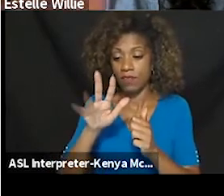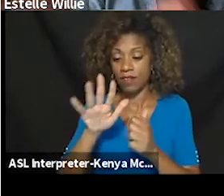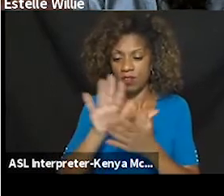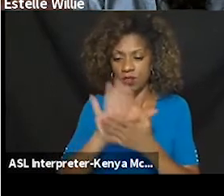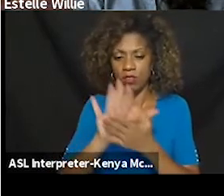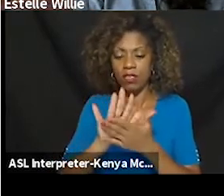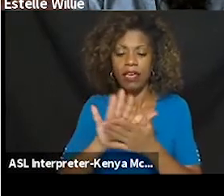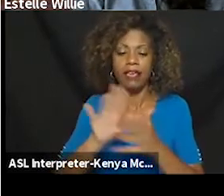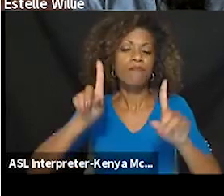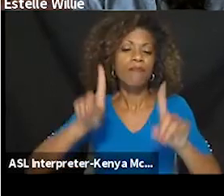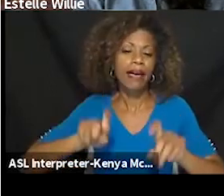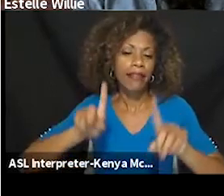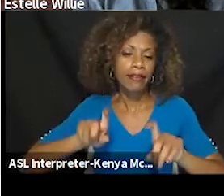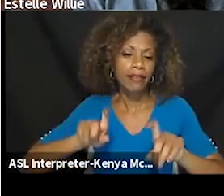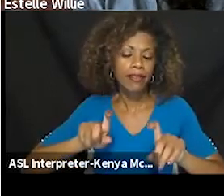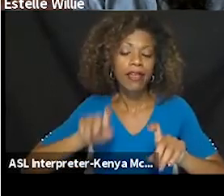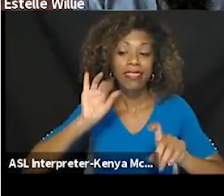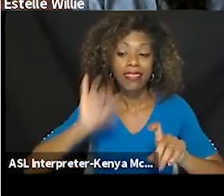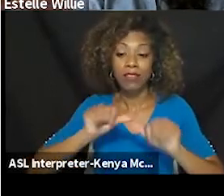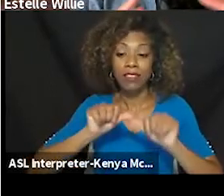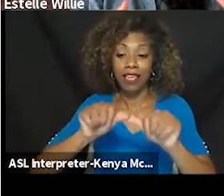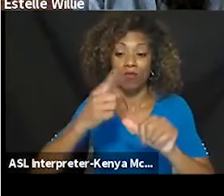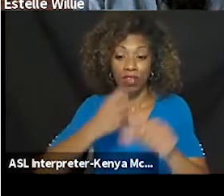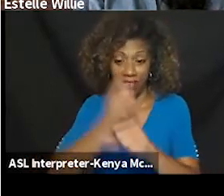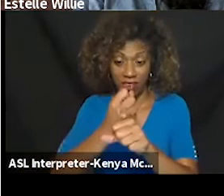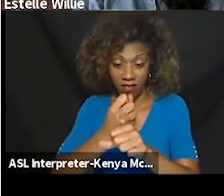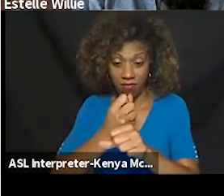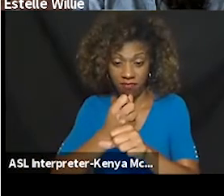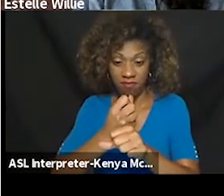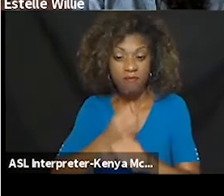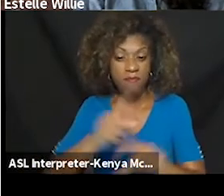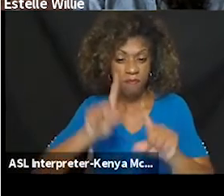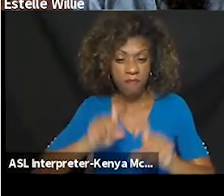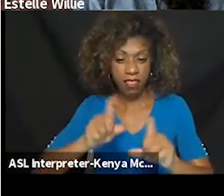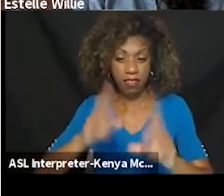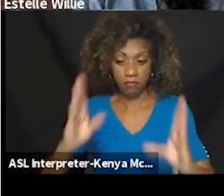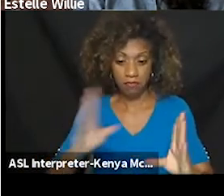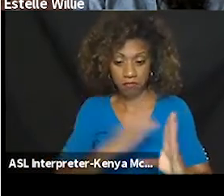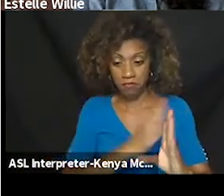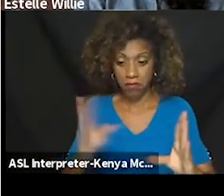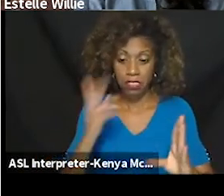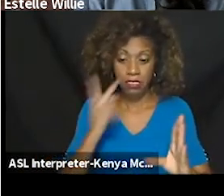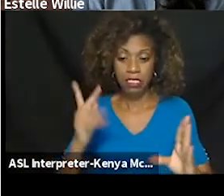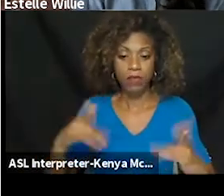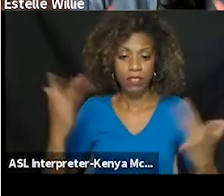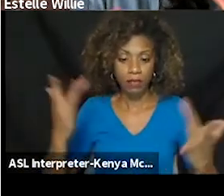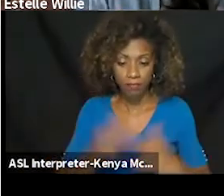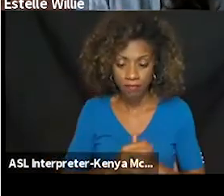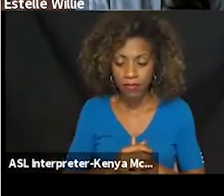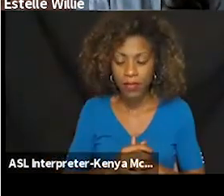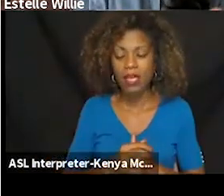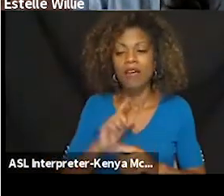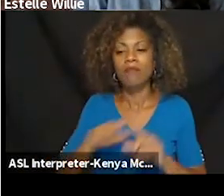be a year-long pilot. But the conversations that policymakers were having were